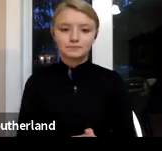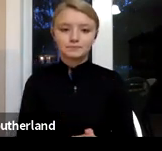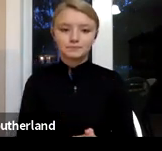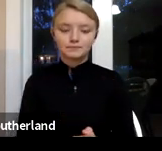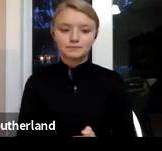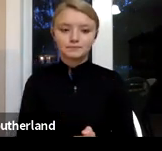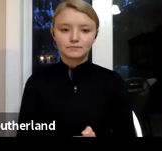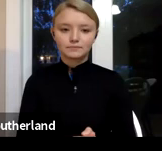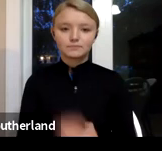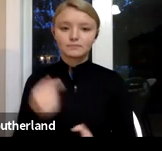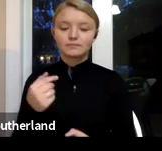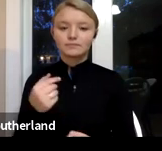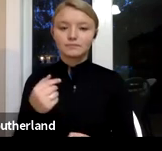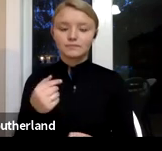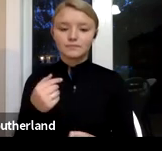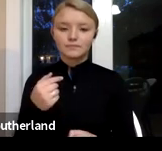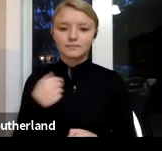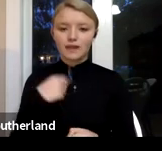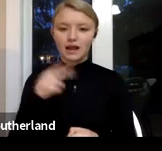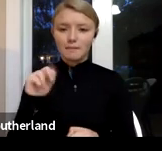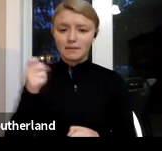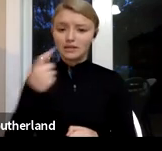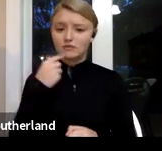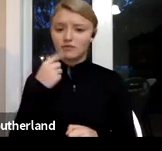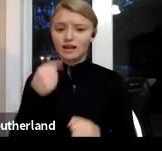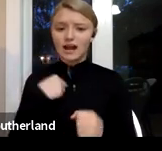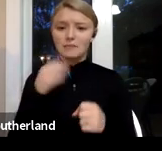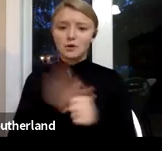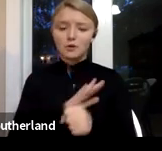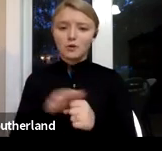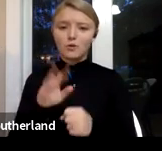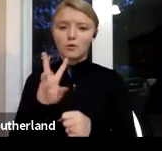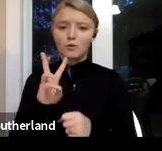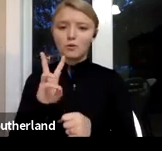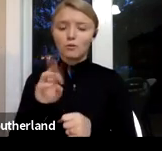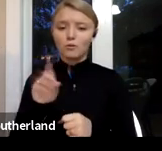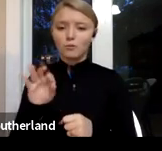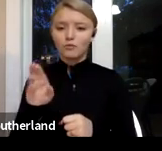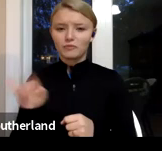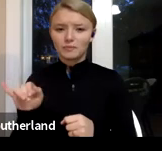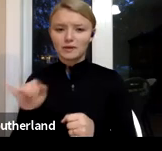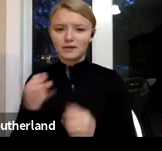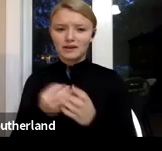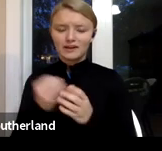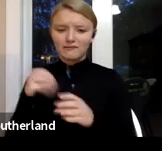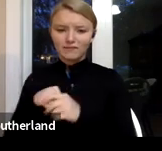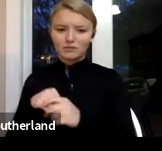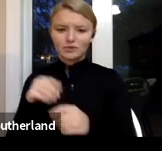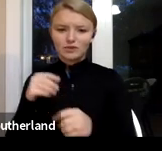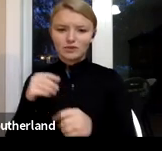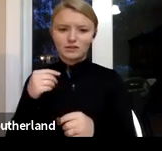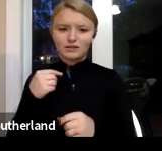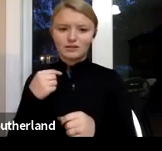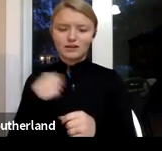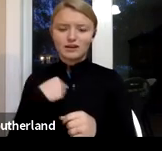I'm Ningxia Red. I'm a whole wolfberry nutrient infusion. I'm eternal youth, ageless health drink. What's an